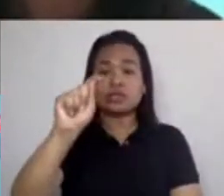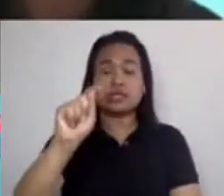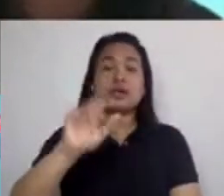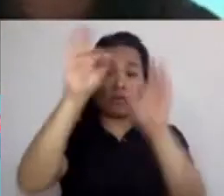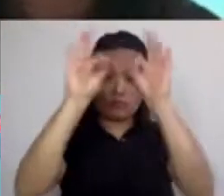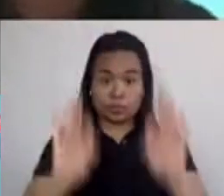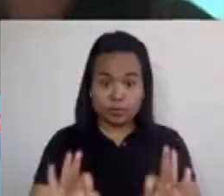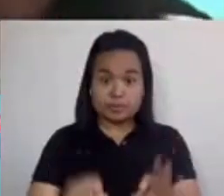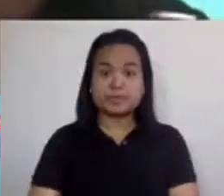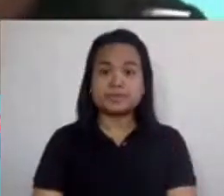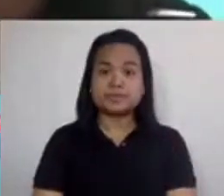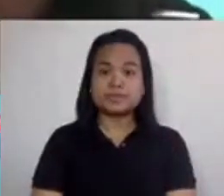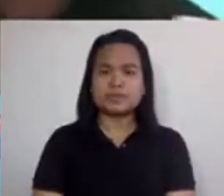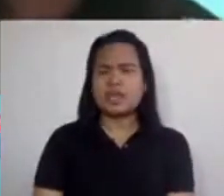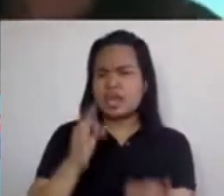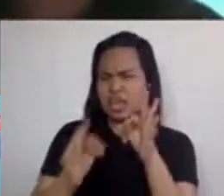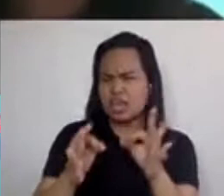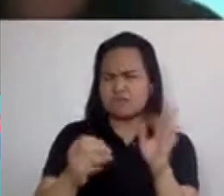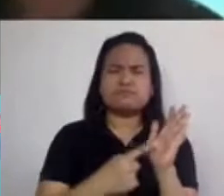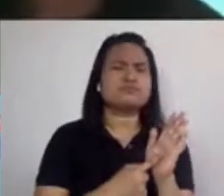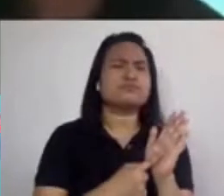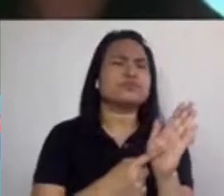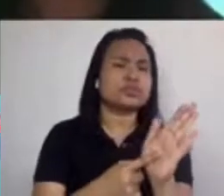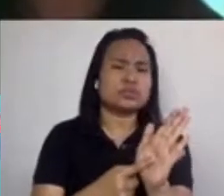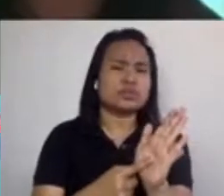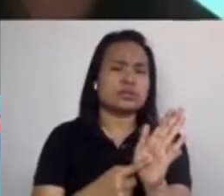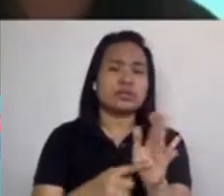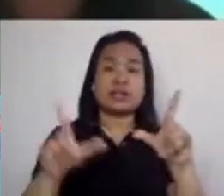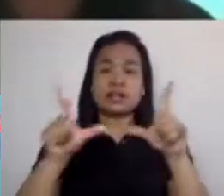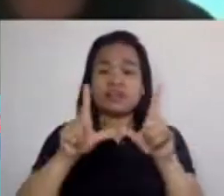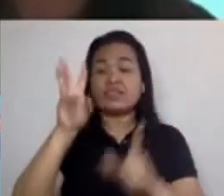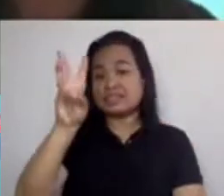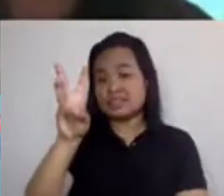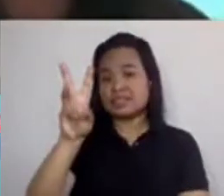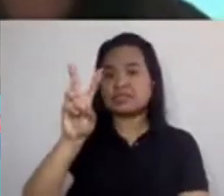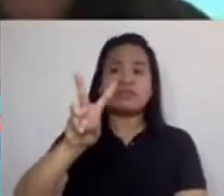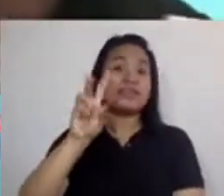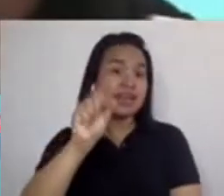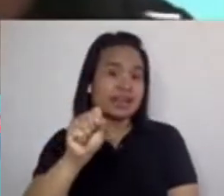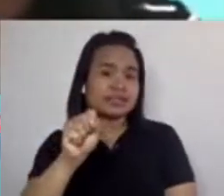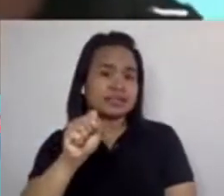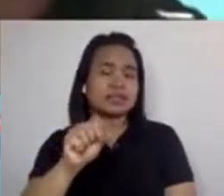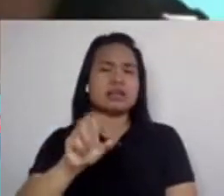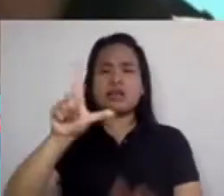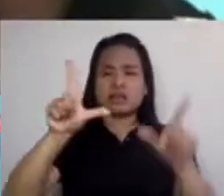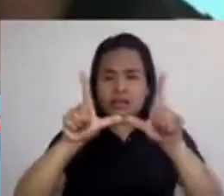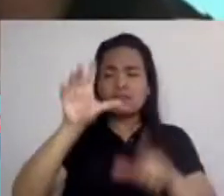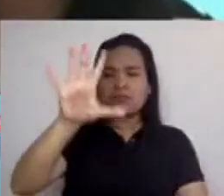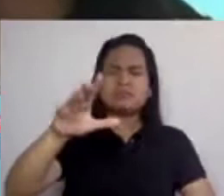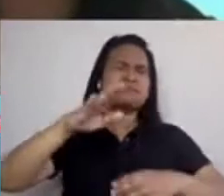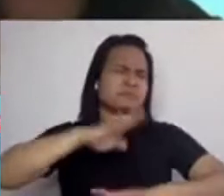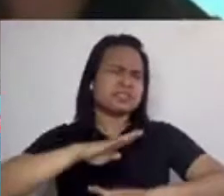If you demonstrated a level 6, that's a VS, level 5, a satisfactory, level 4, unsatisfactory, and then